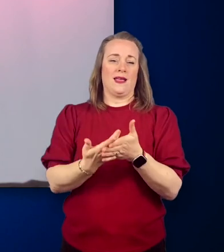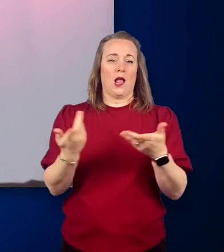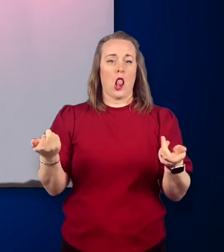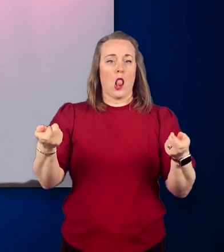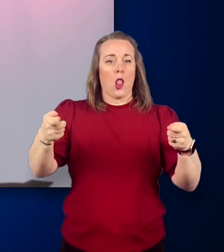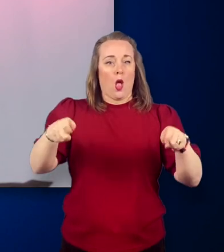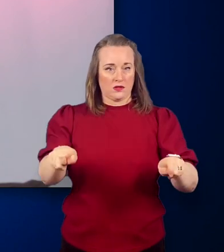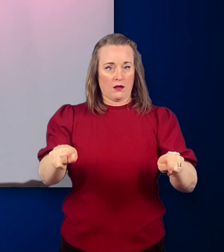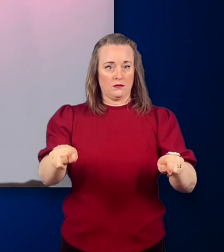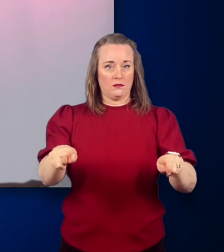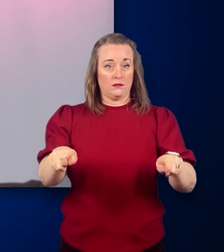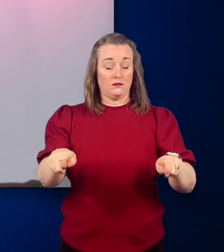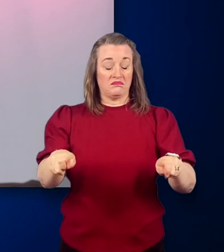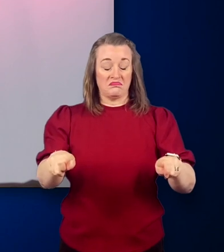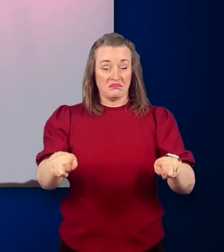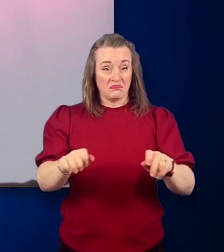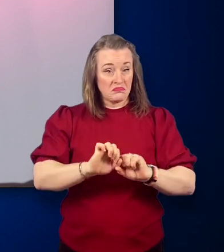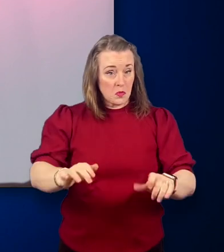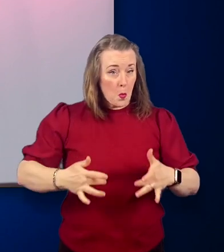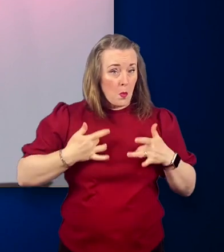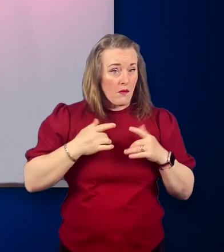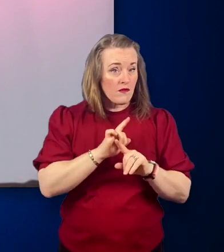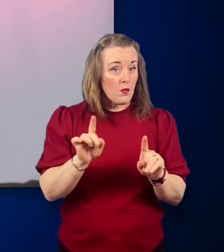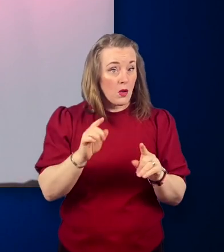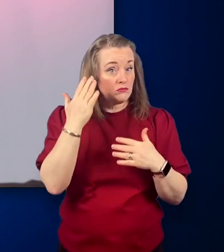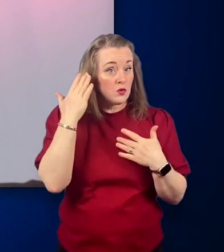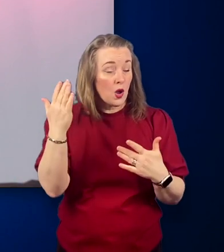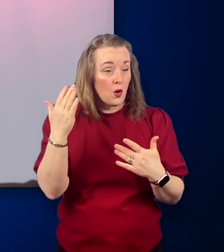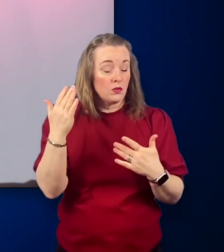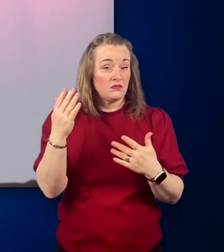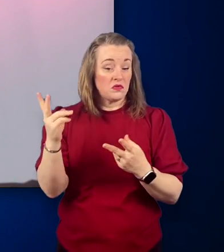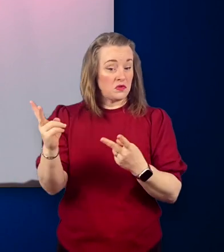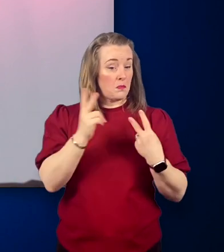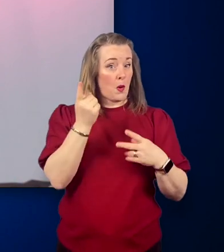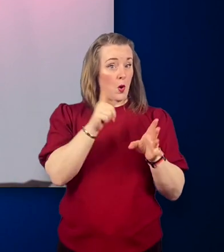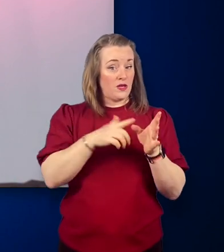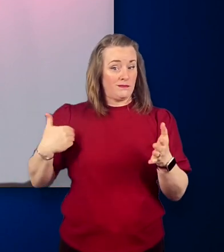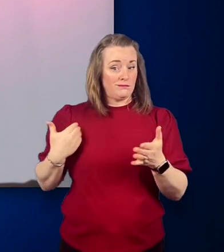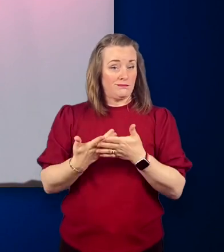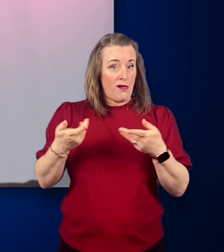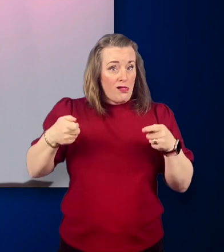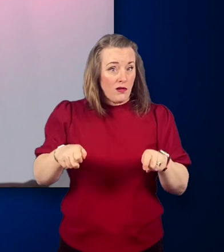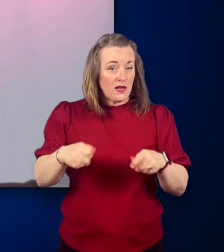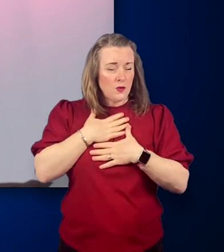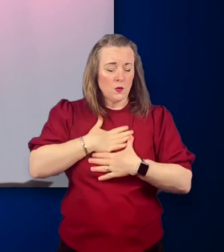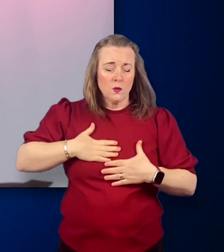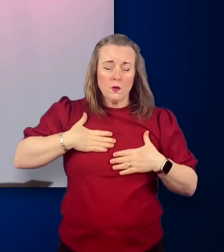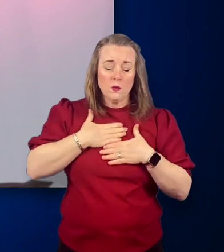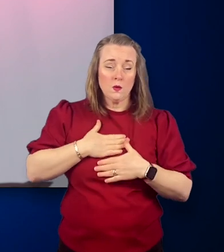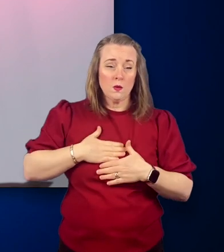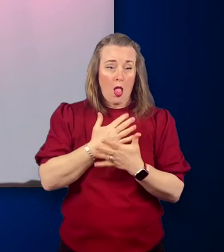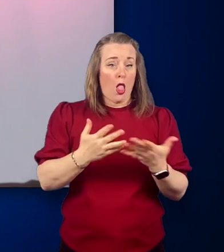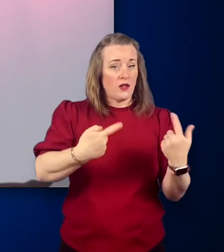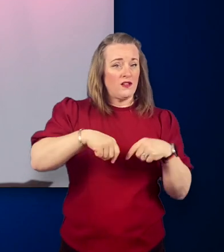you felt when that happened. A lot of emotion, some people have lost loved ones. But for every one